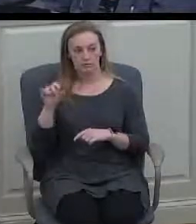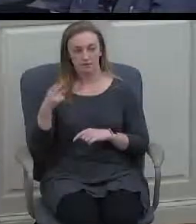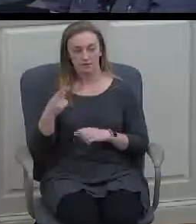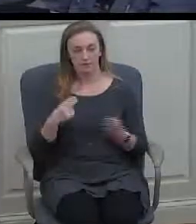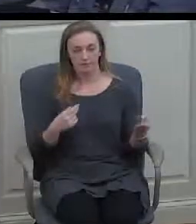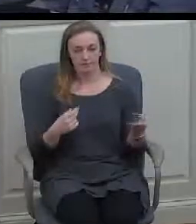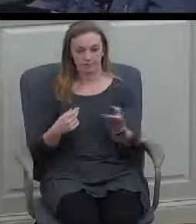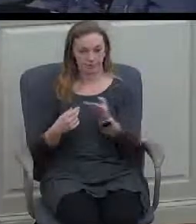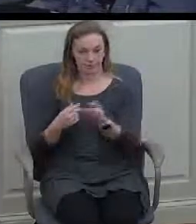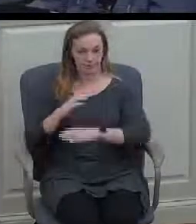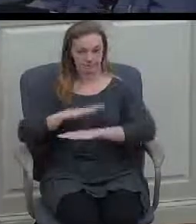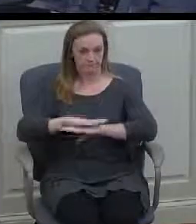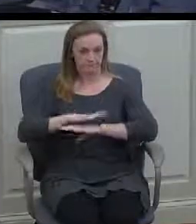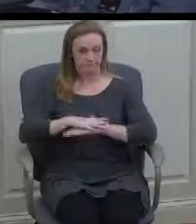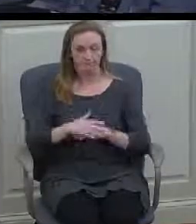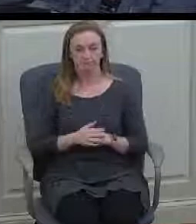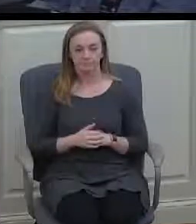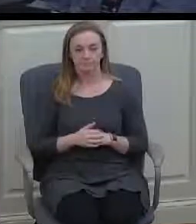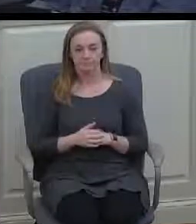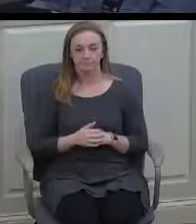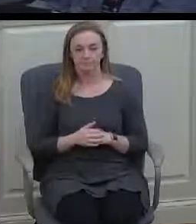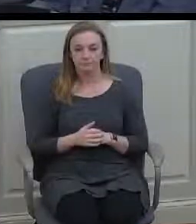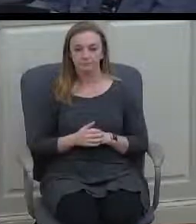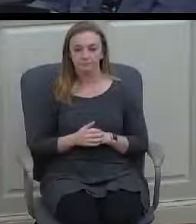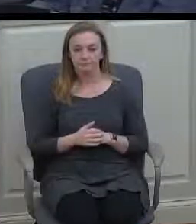us at the table.